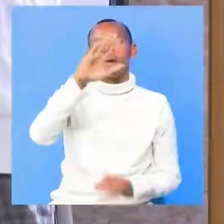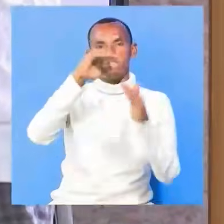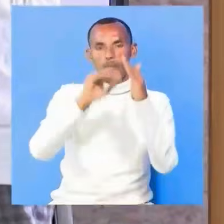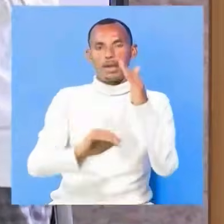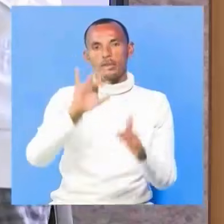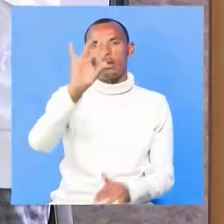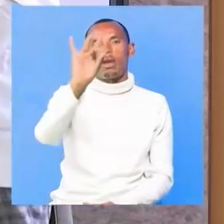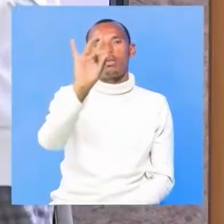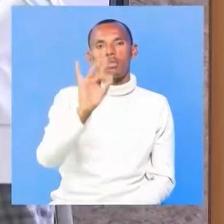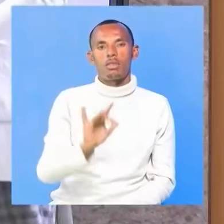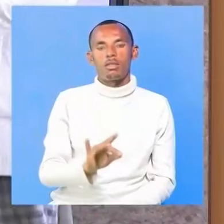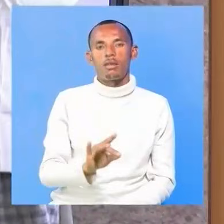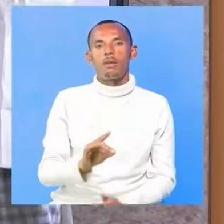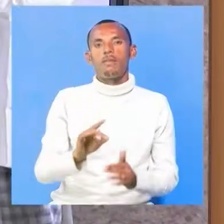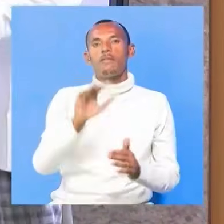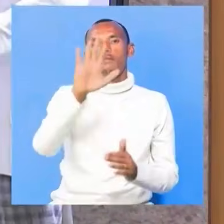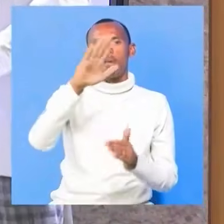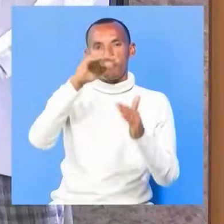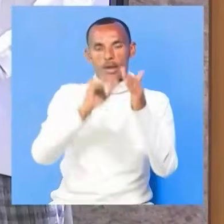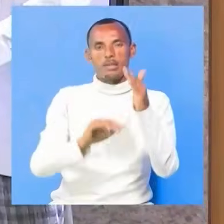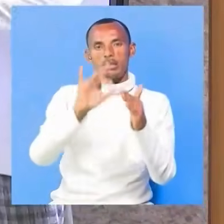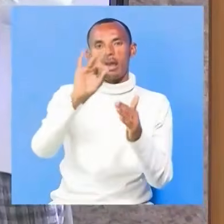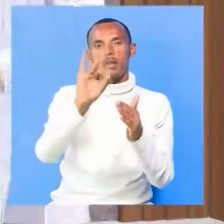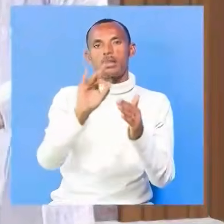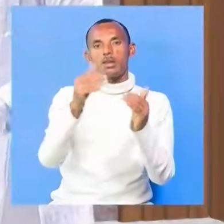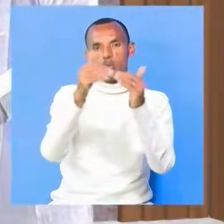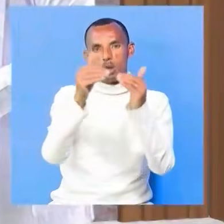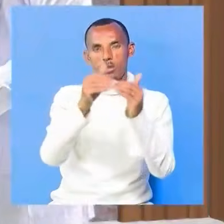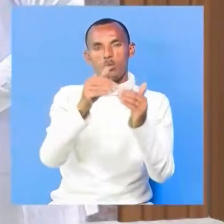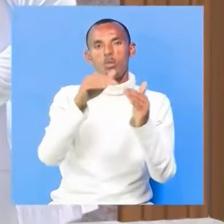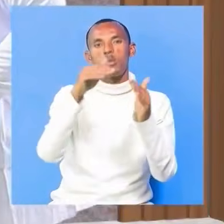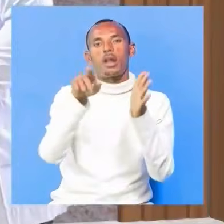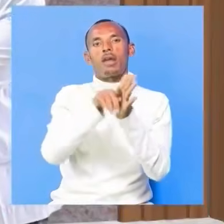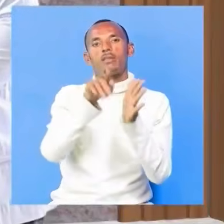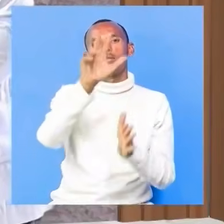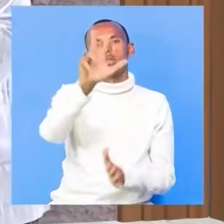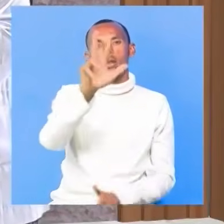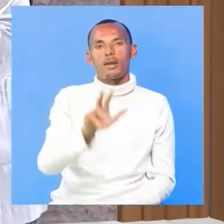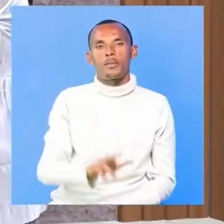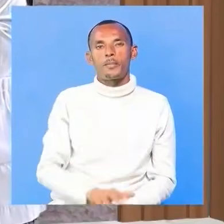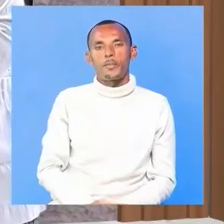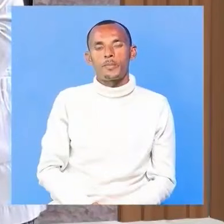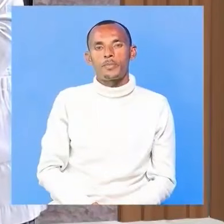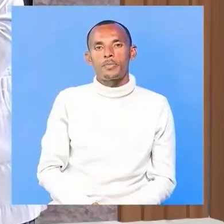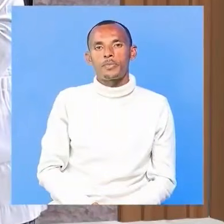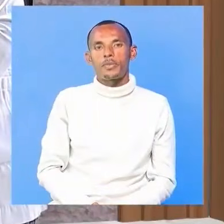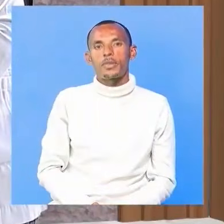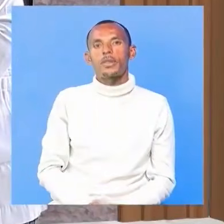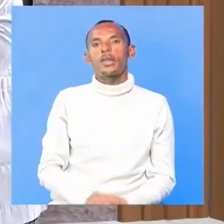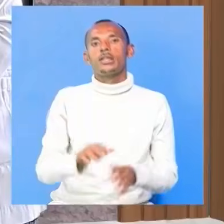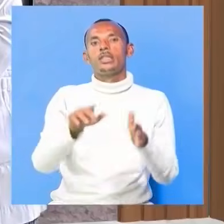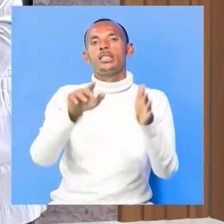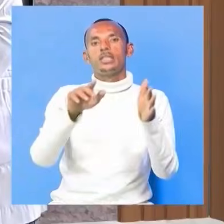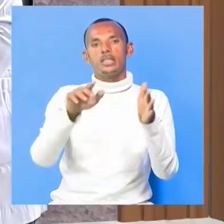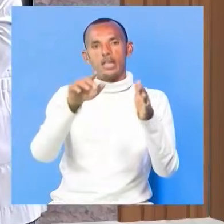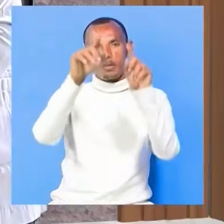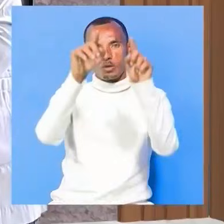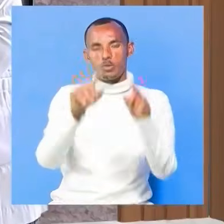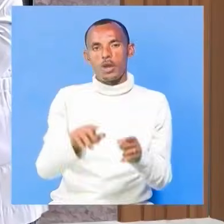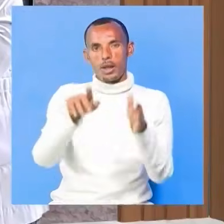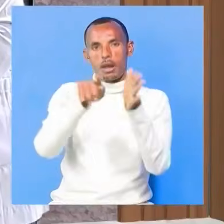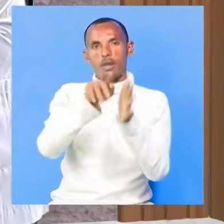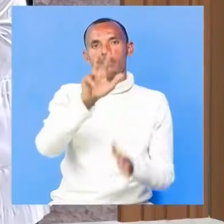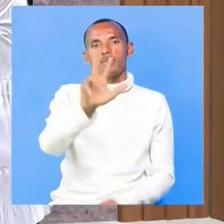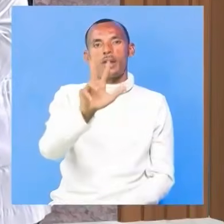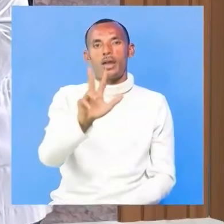have 5 minus 8. 5 minus 8 is minus 3. So you need to write absolute value of minus